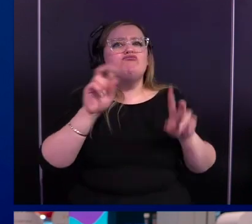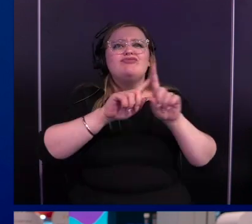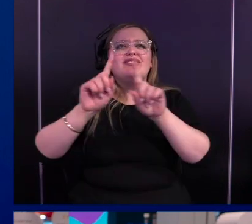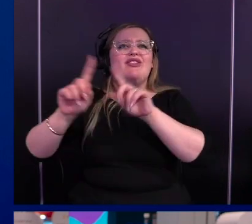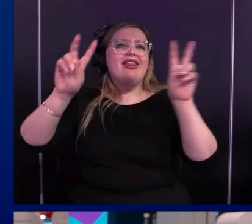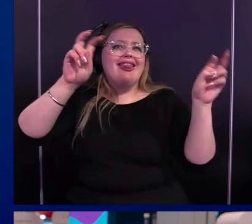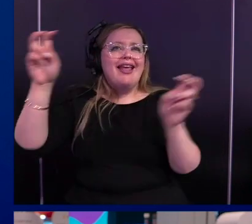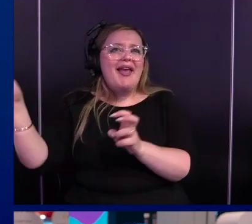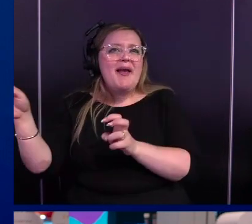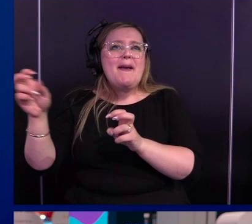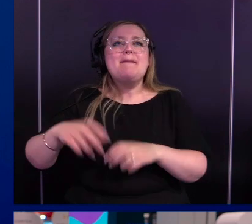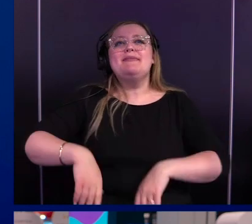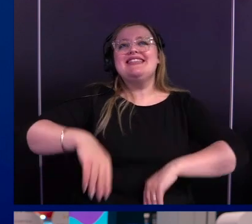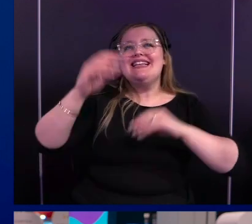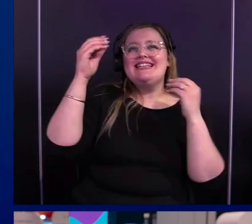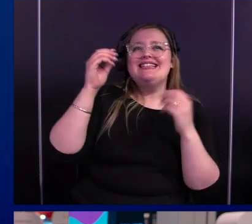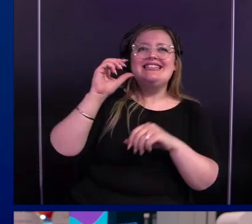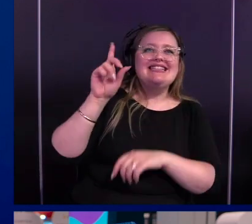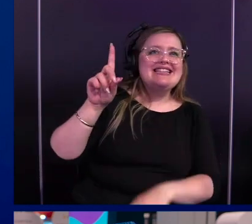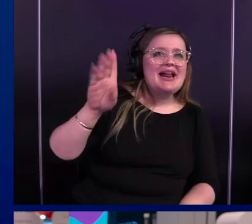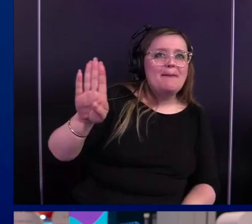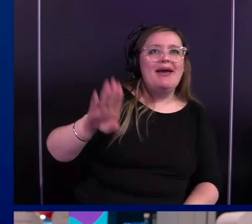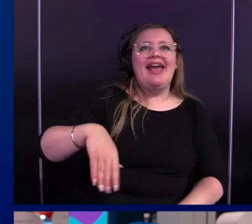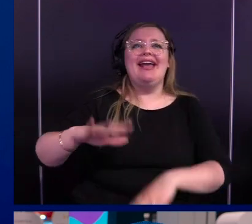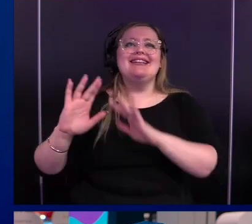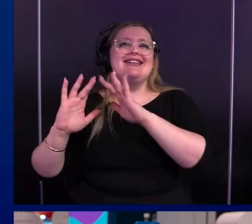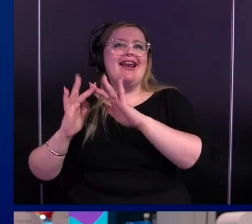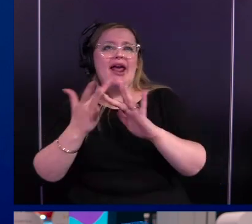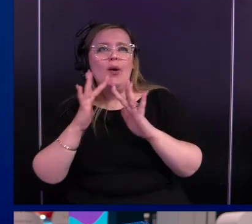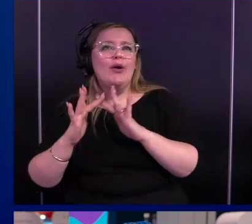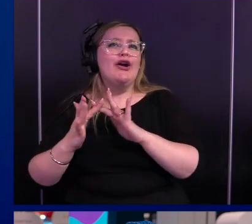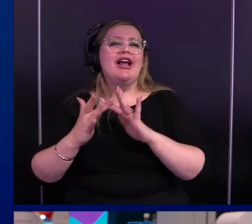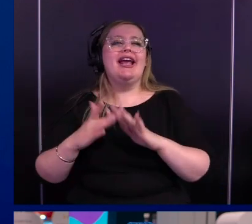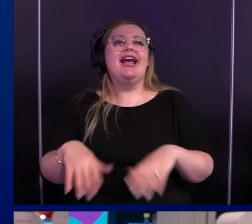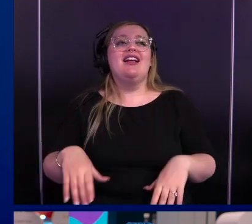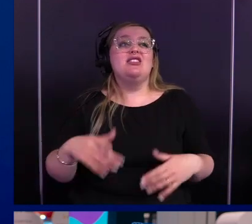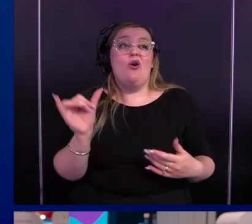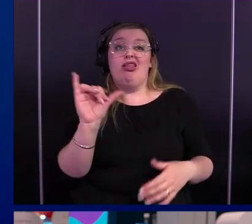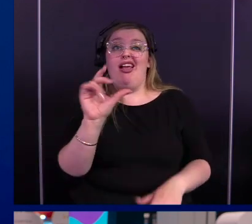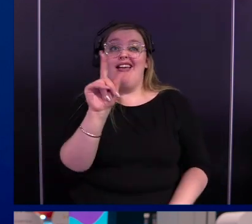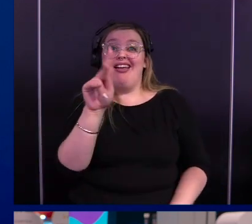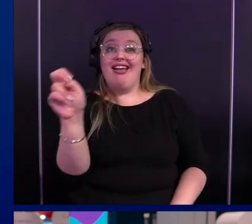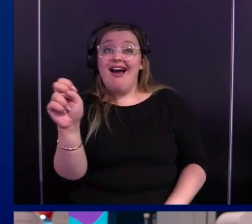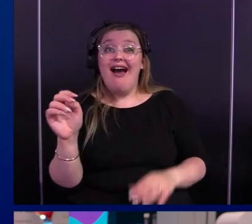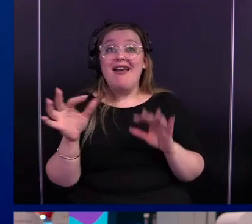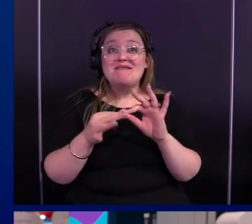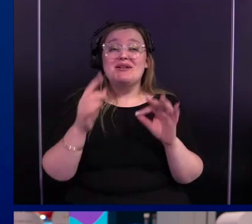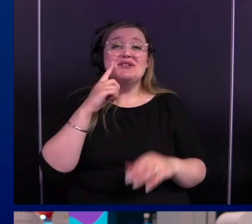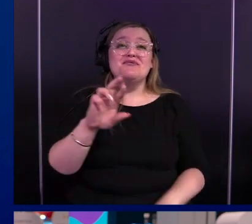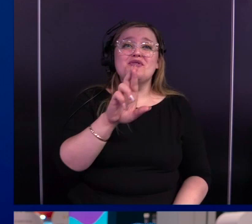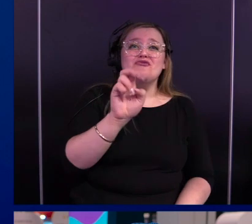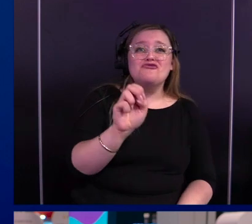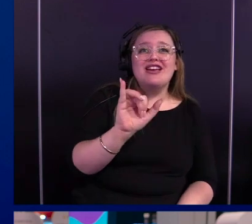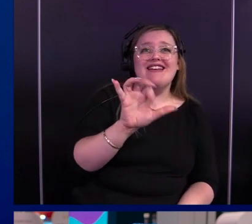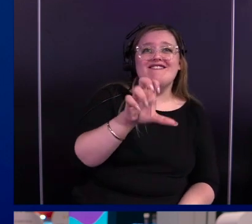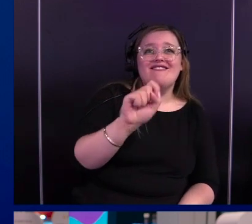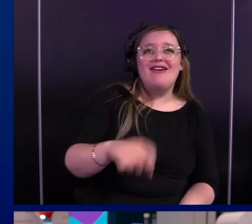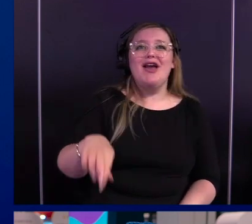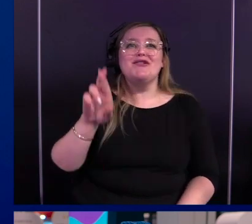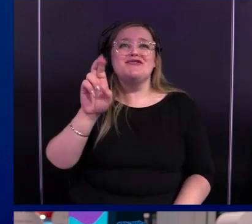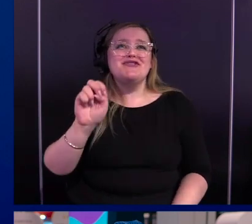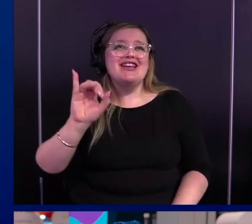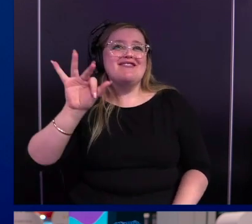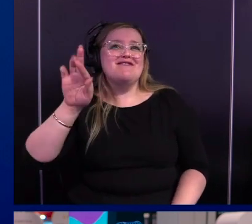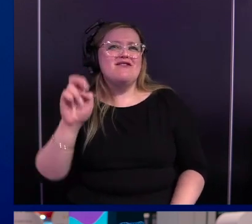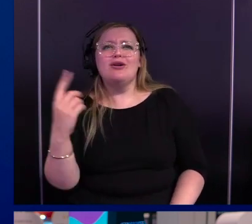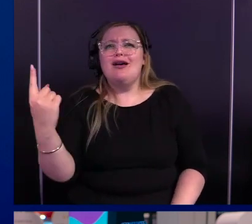got things like database, networking. So even, you know, as Kyle mentioned, for especially reInvent and reInforce, we're always creating new